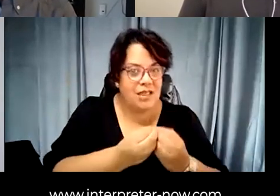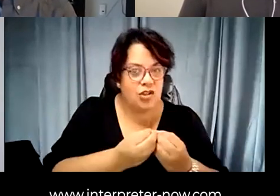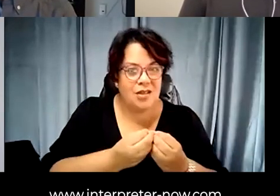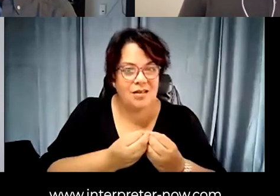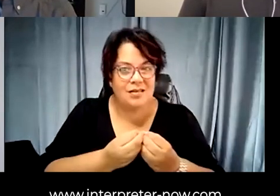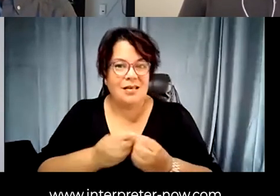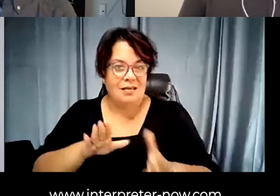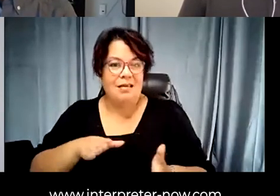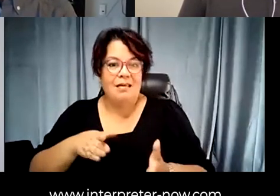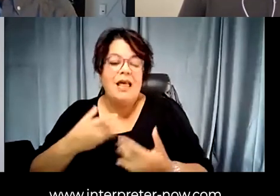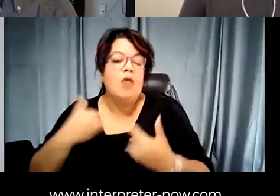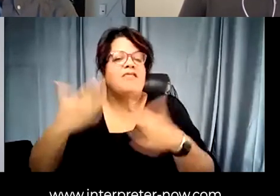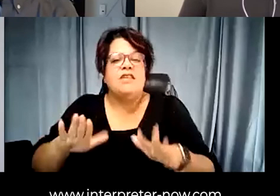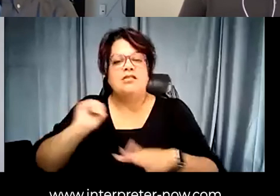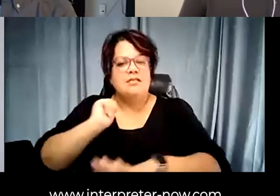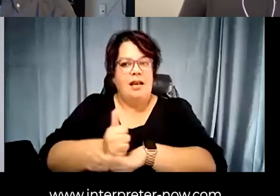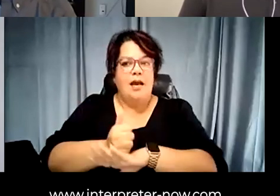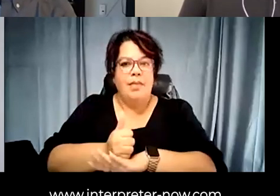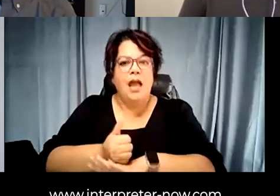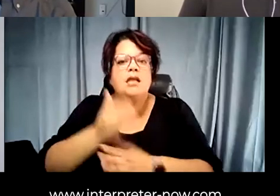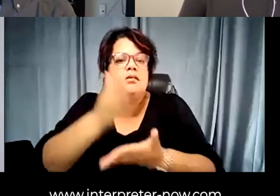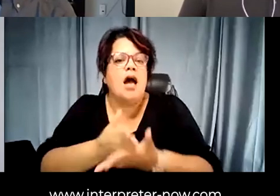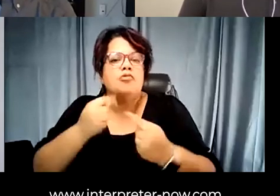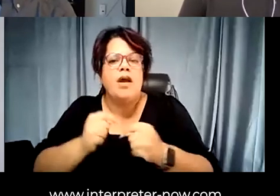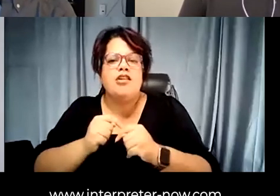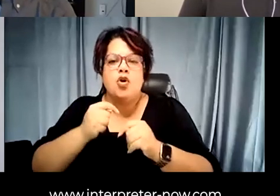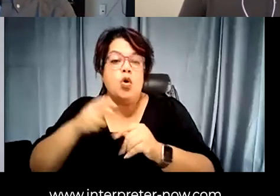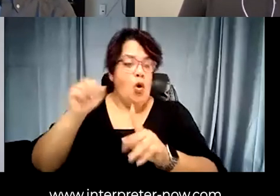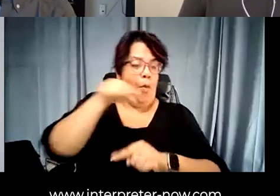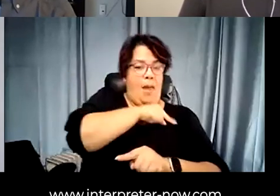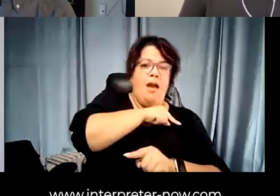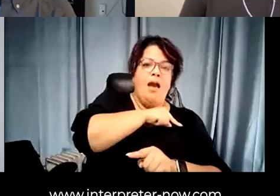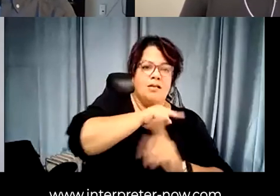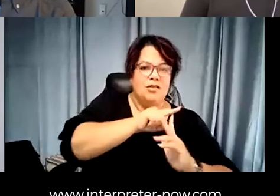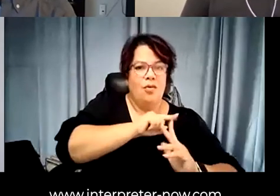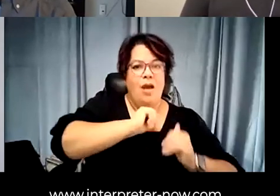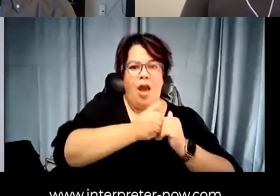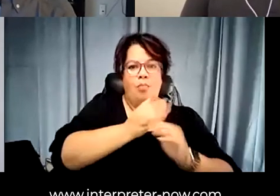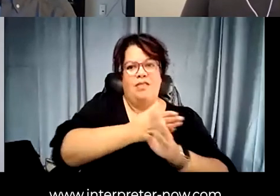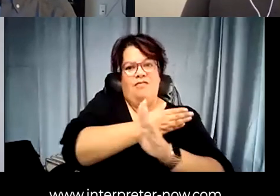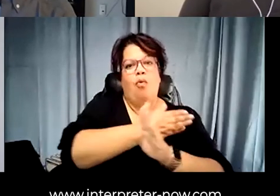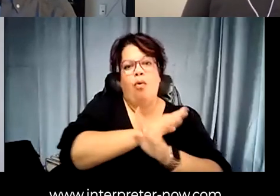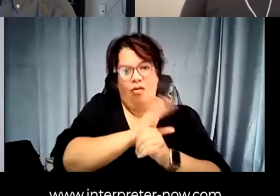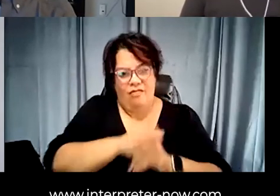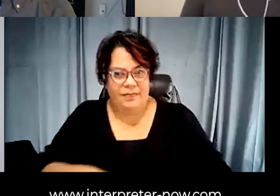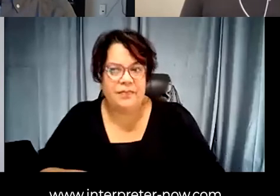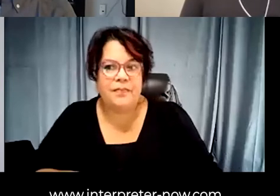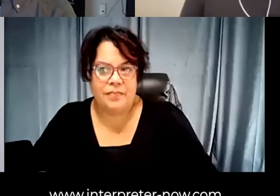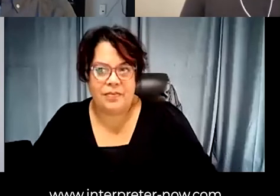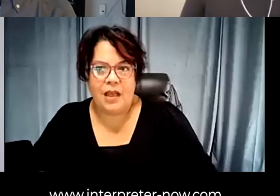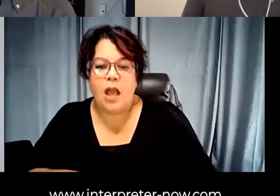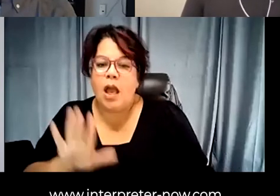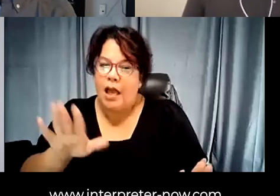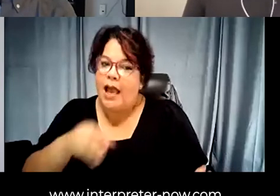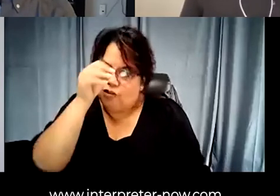work that we are already in and stop trying to act like we can go back in time. So yeah, I had to drop that one in there because it's a point of frustration for